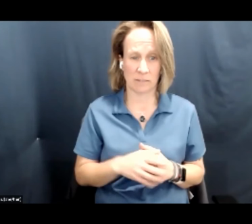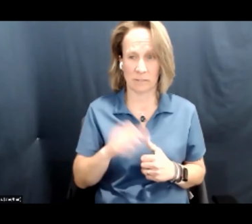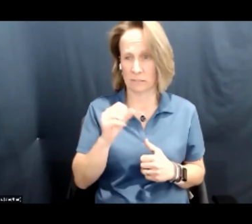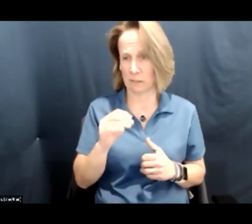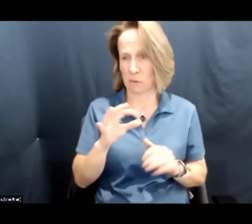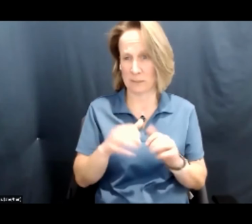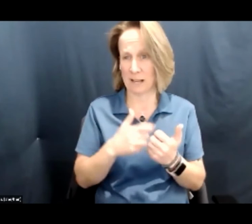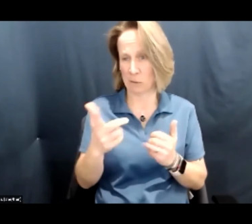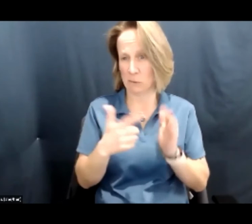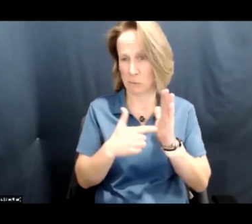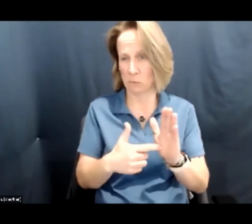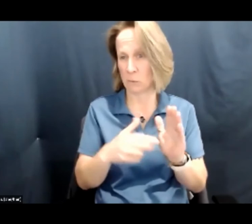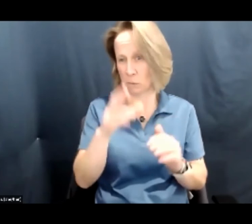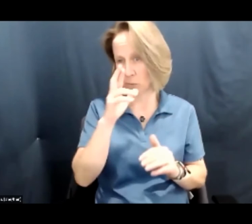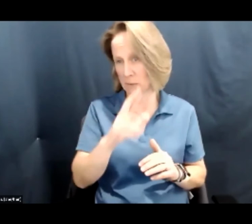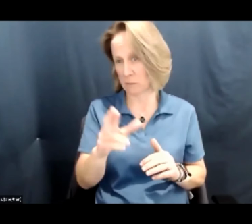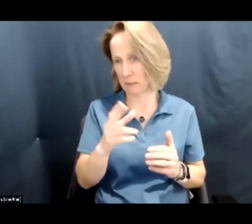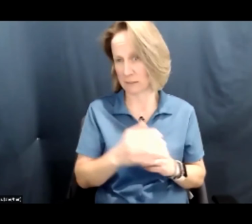respect, like you all mentioned.